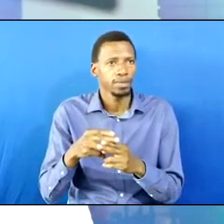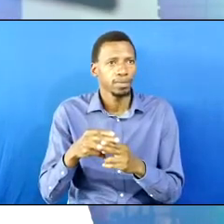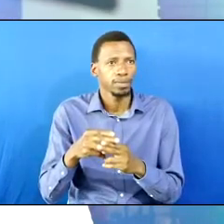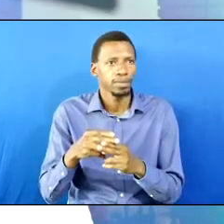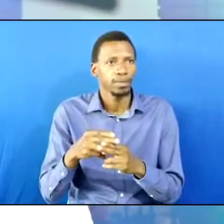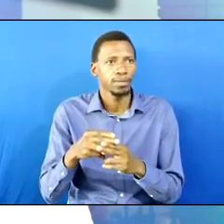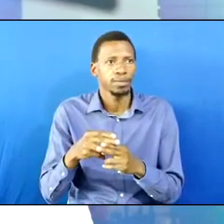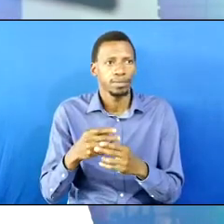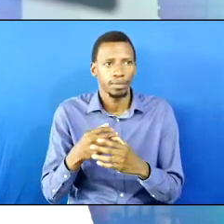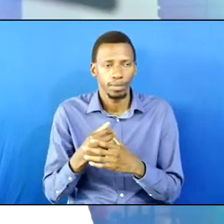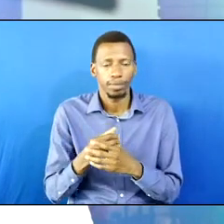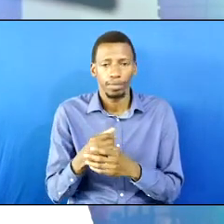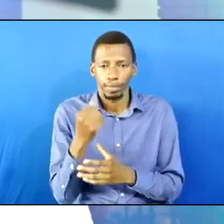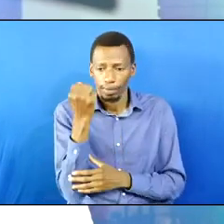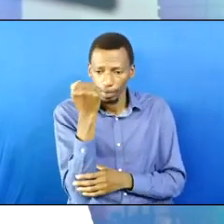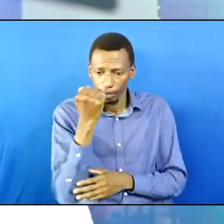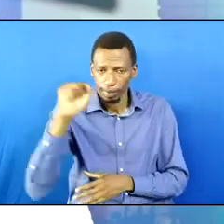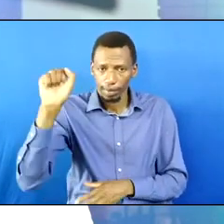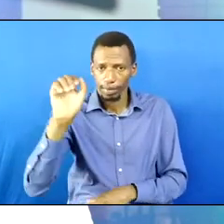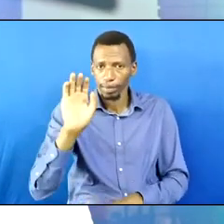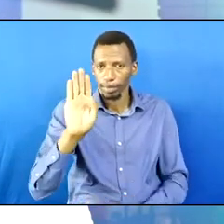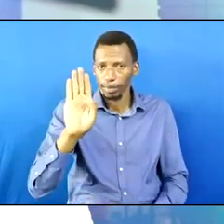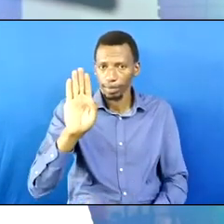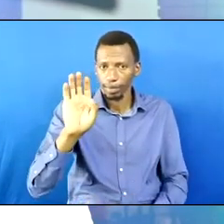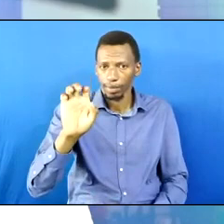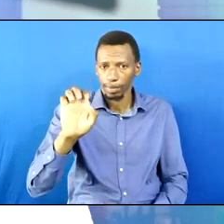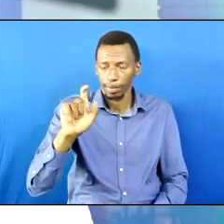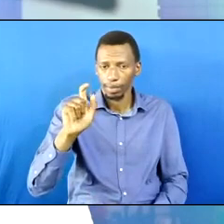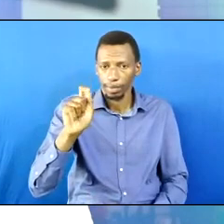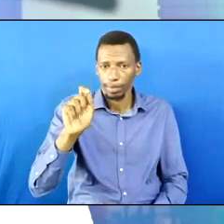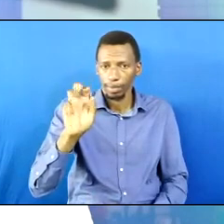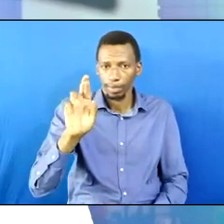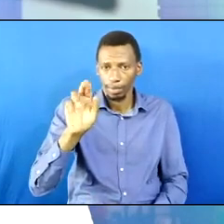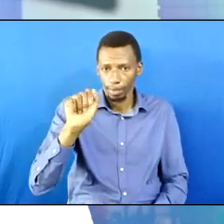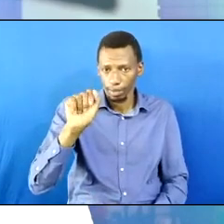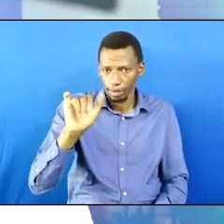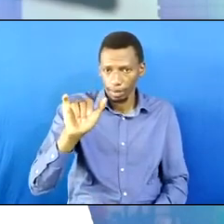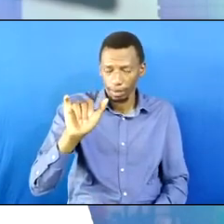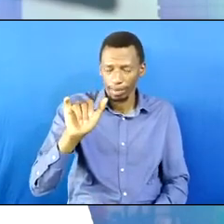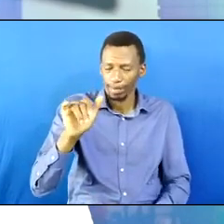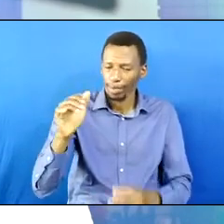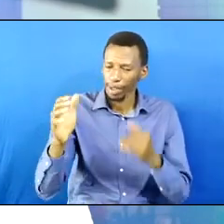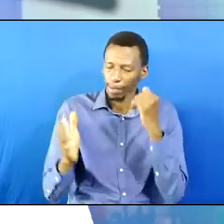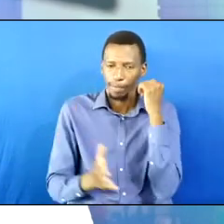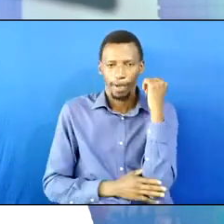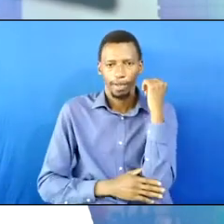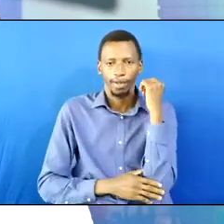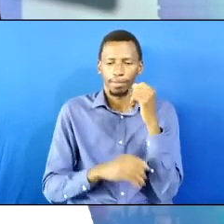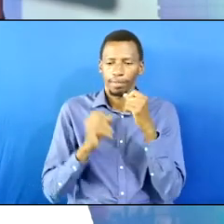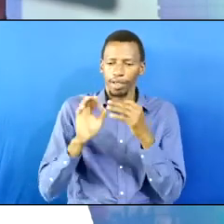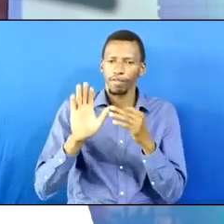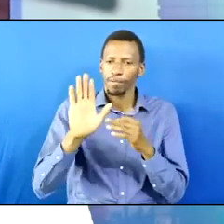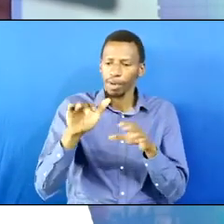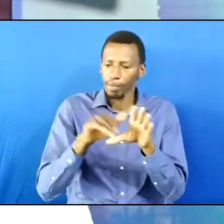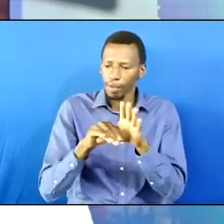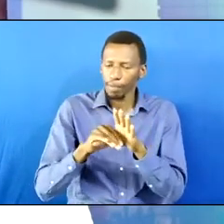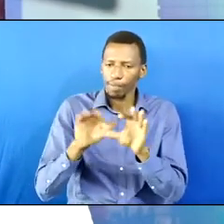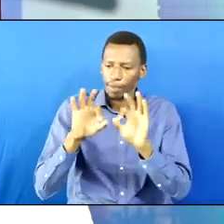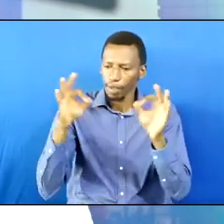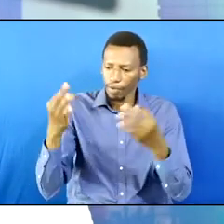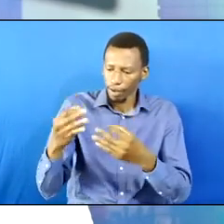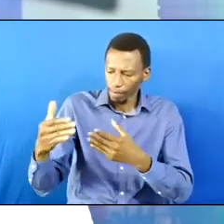Betrayal is something very bad. And it is more bad if it comes from the closest. Like the family